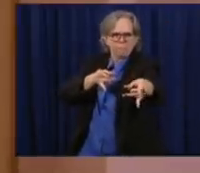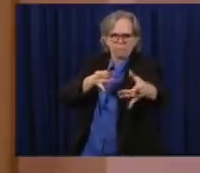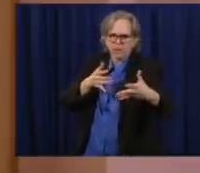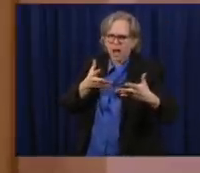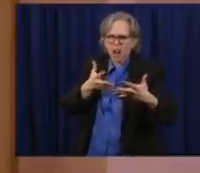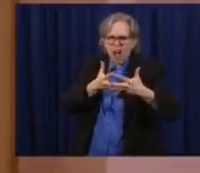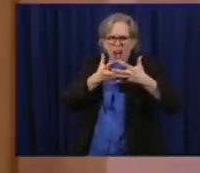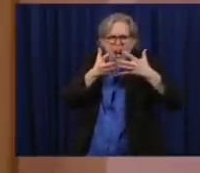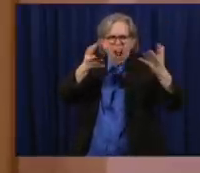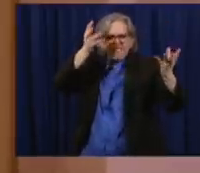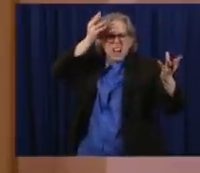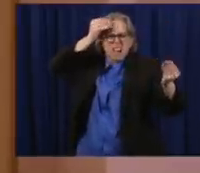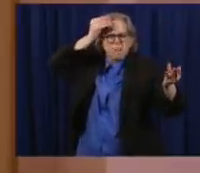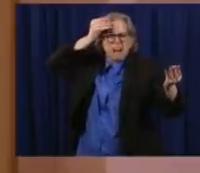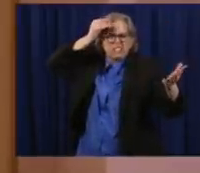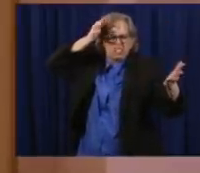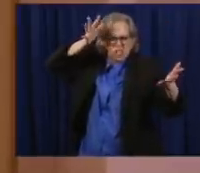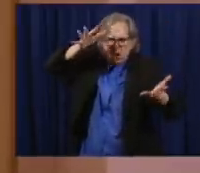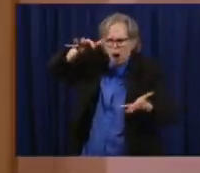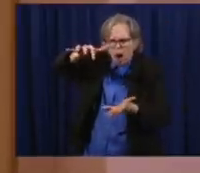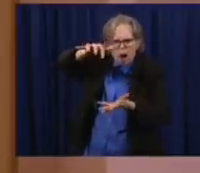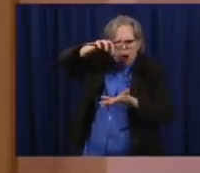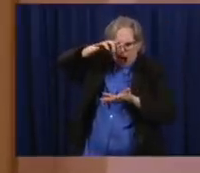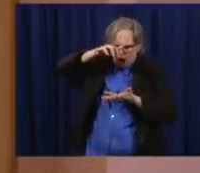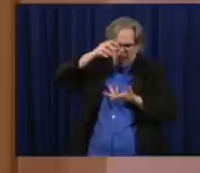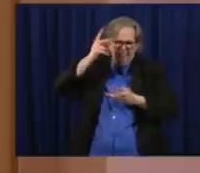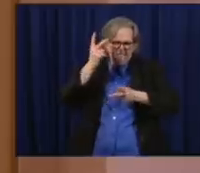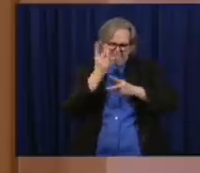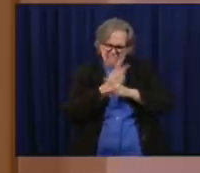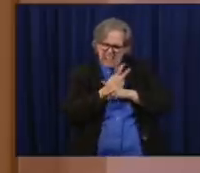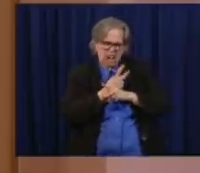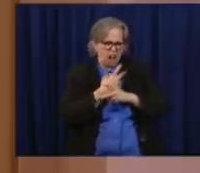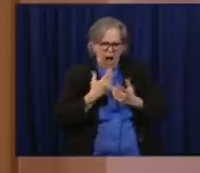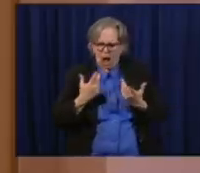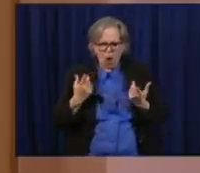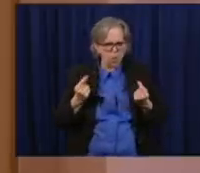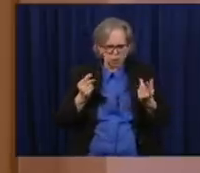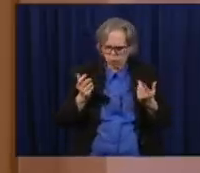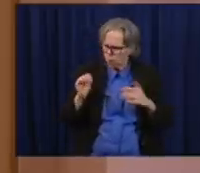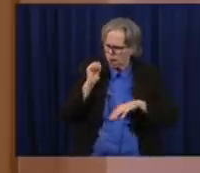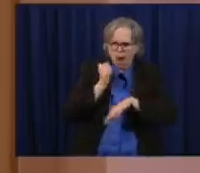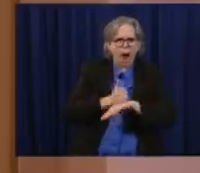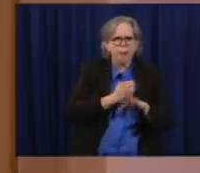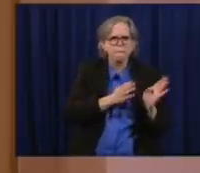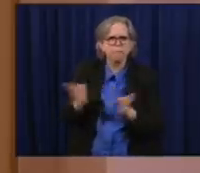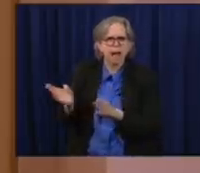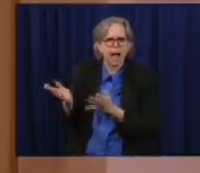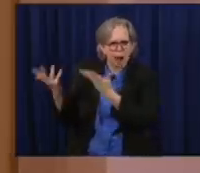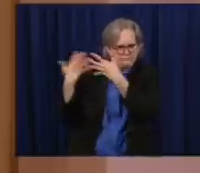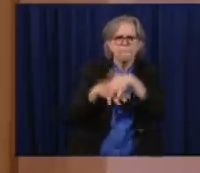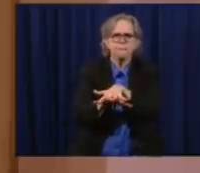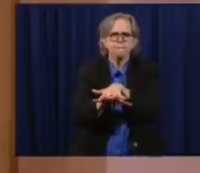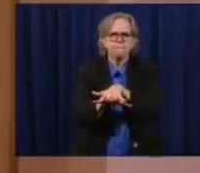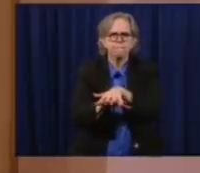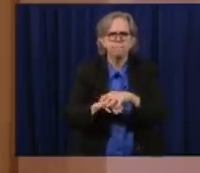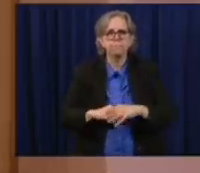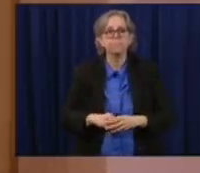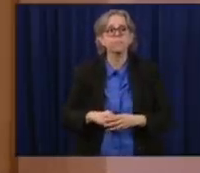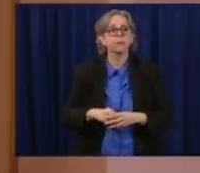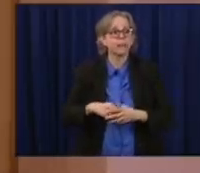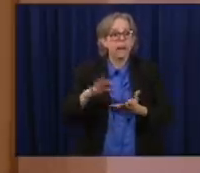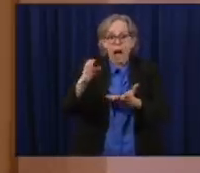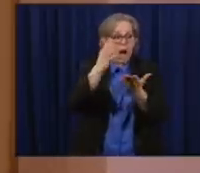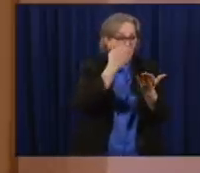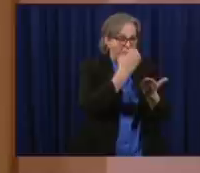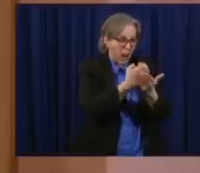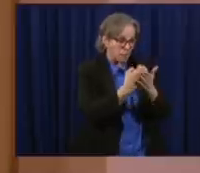to move that information into an actionable plan. And we have the Economic Advisory Group,